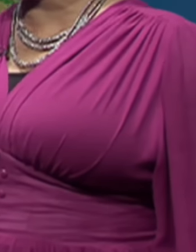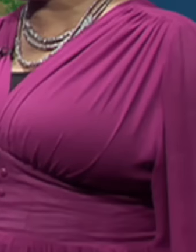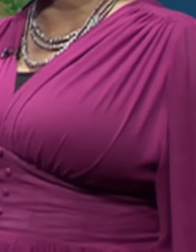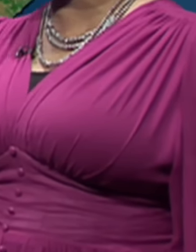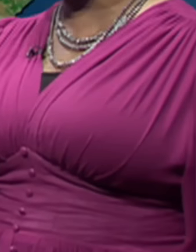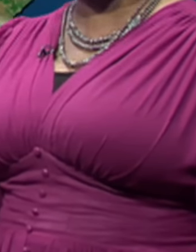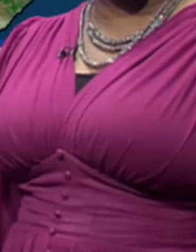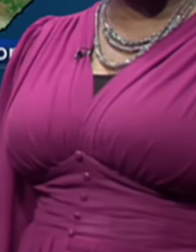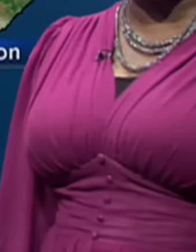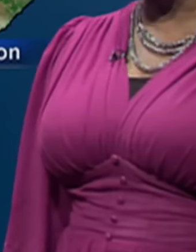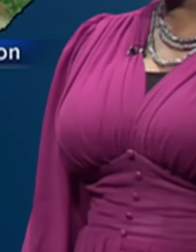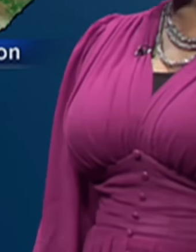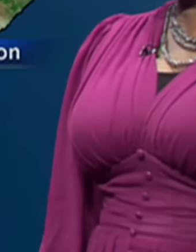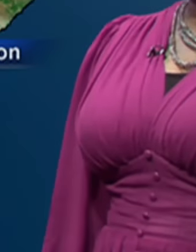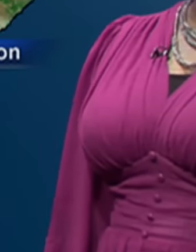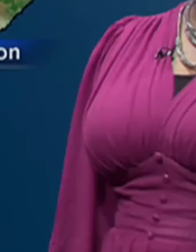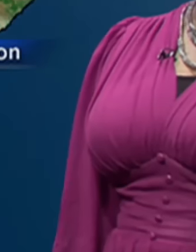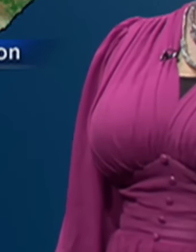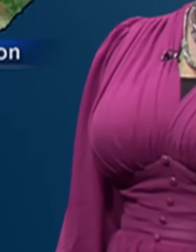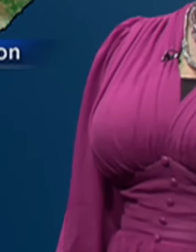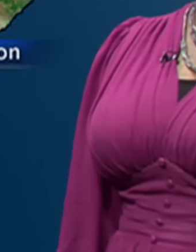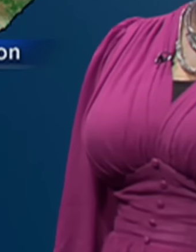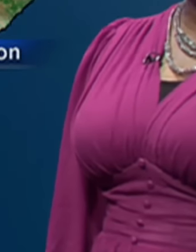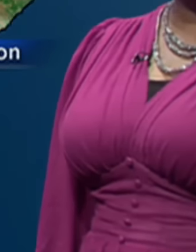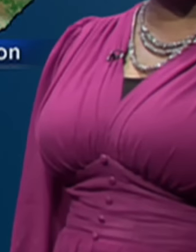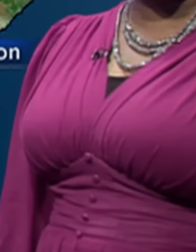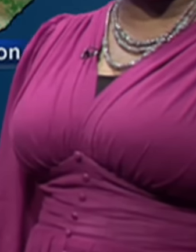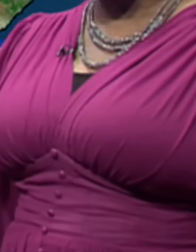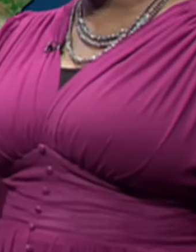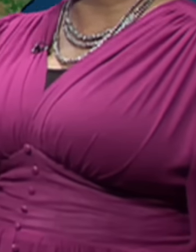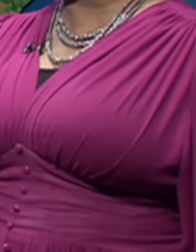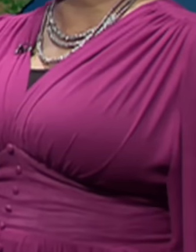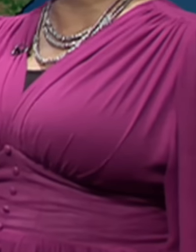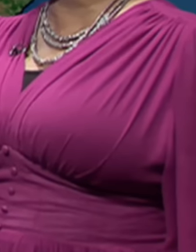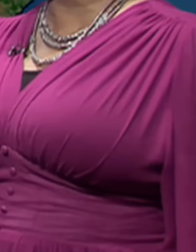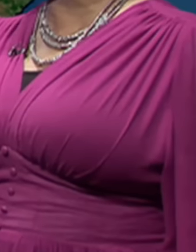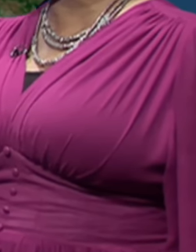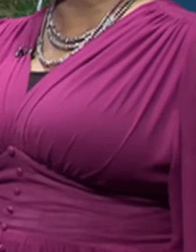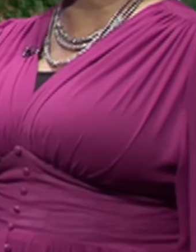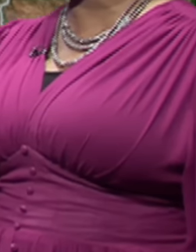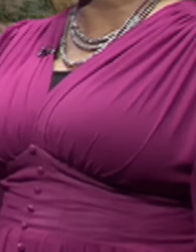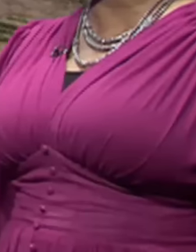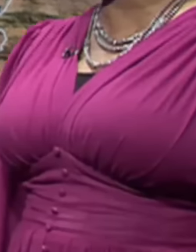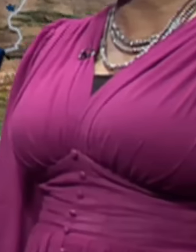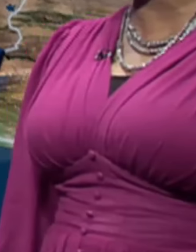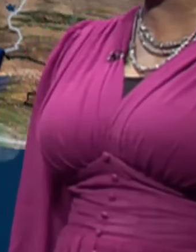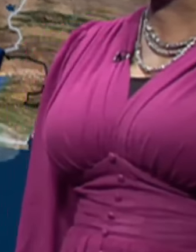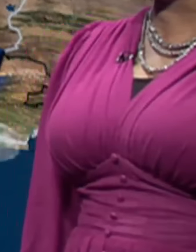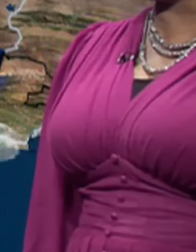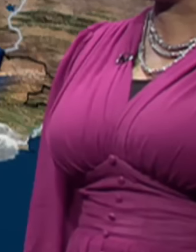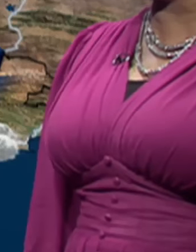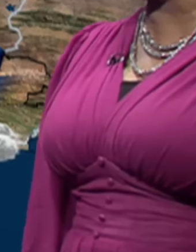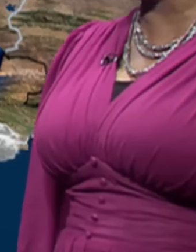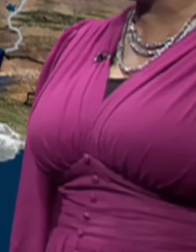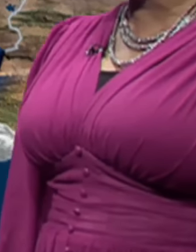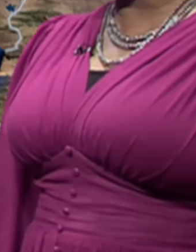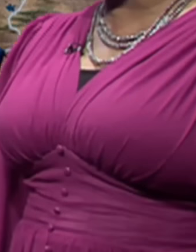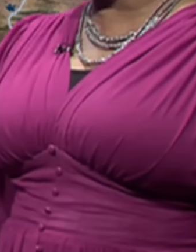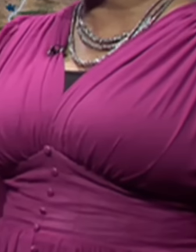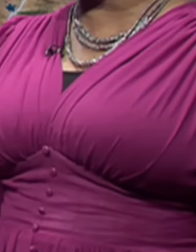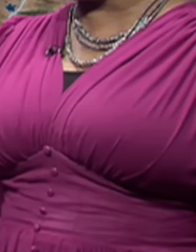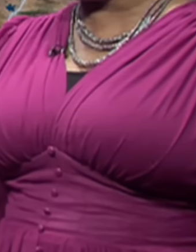tše dingwe tša naga le tšona Makhanda go tla be go ntse go fiša ka tše 32 re tšwela pele jwale le tšona re lebelela go provinceng ya Western Cape go la go sasa